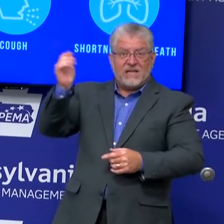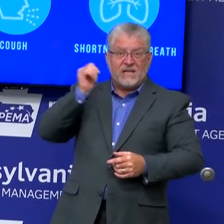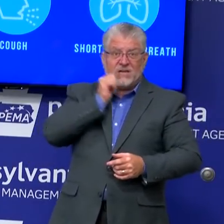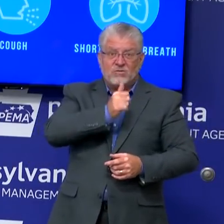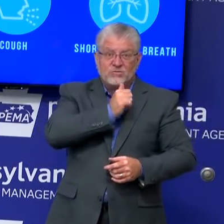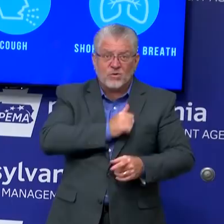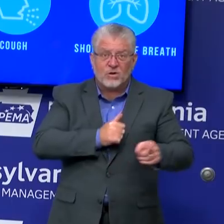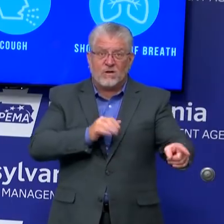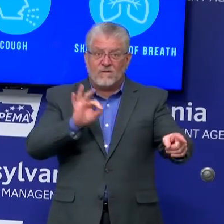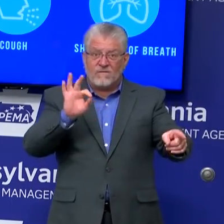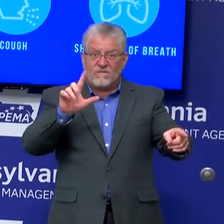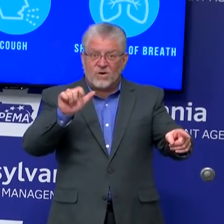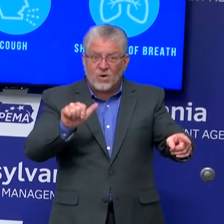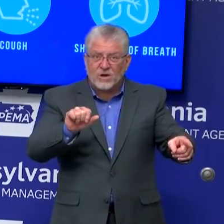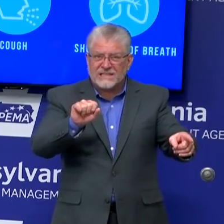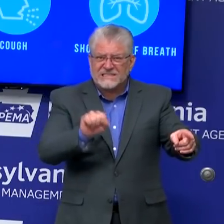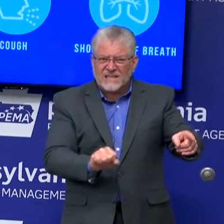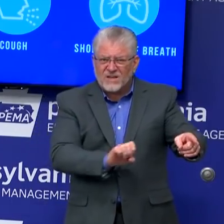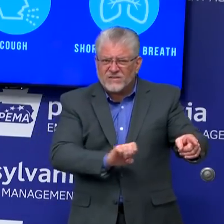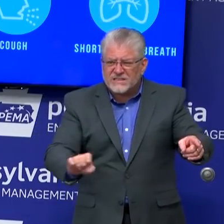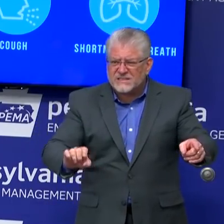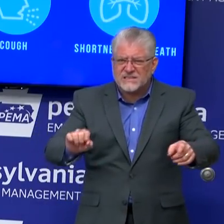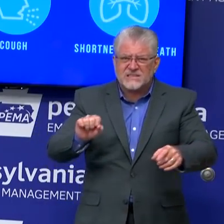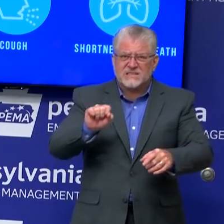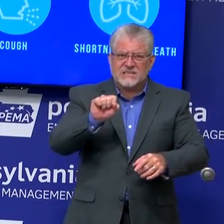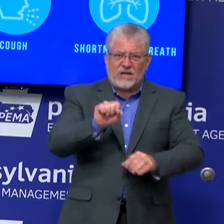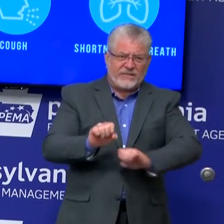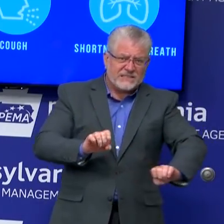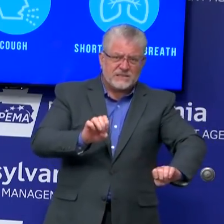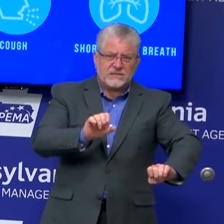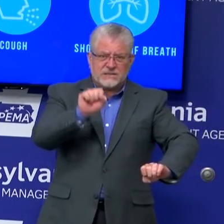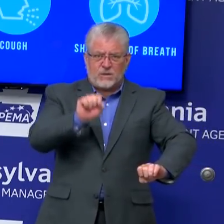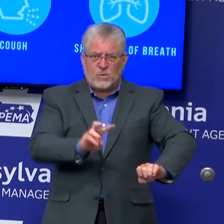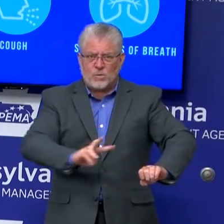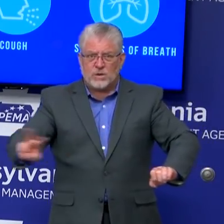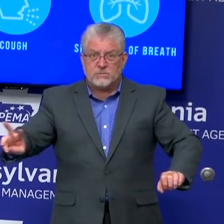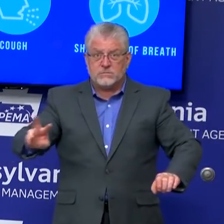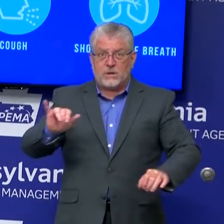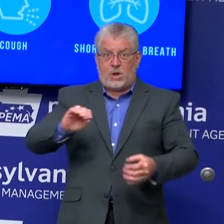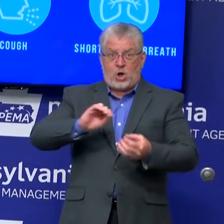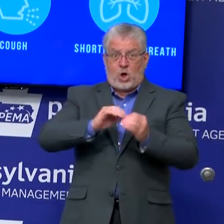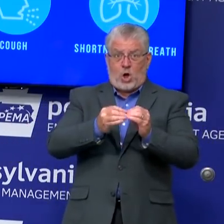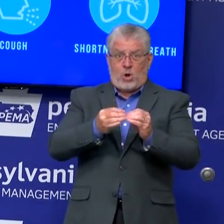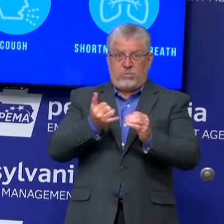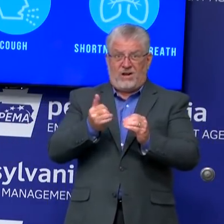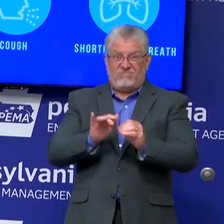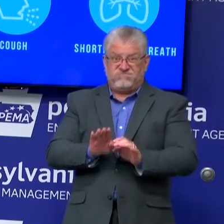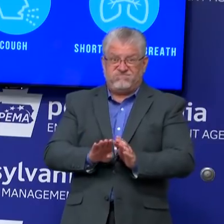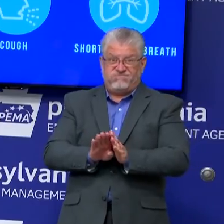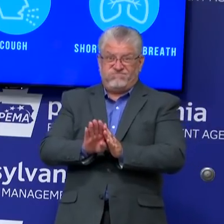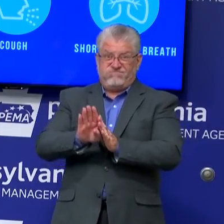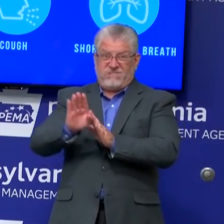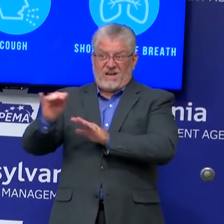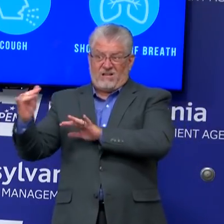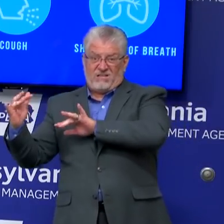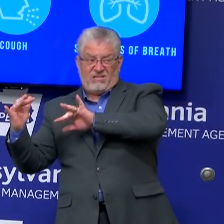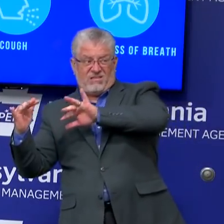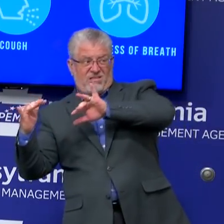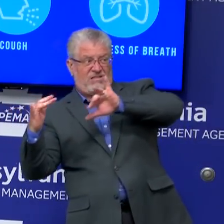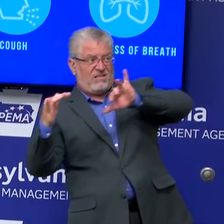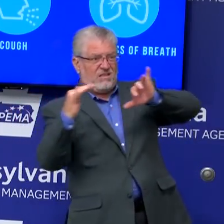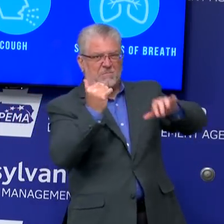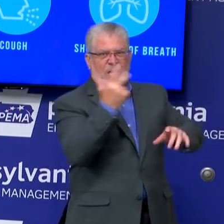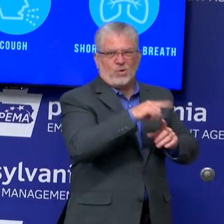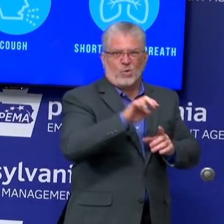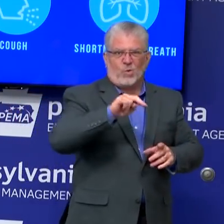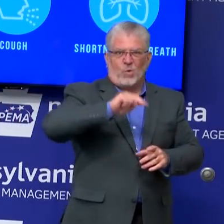Southeast and Southwest, it is very clear that the disease resurgence is moving quickly into the Northeast region and to the upper Midwest. And if I can share